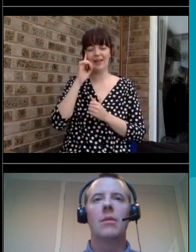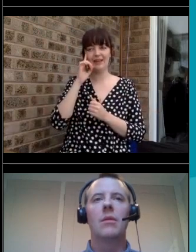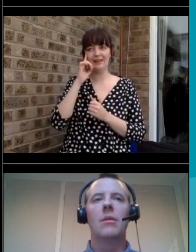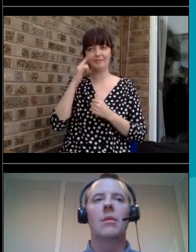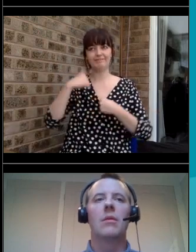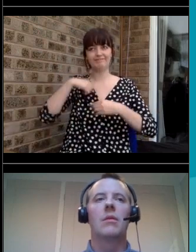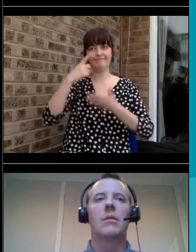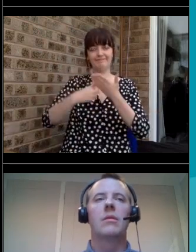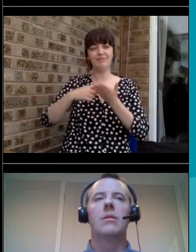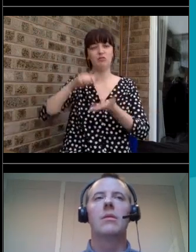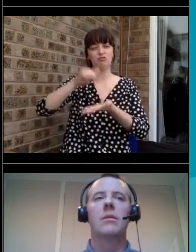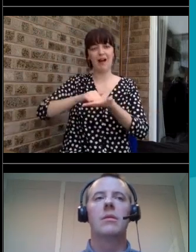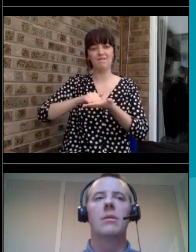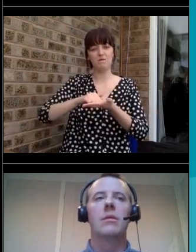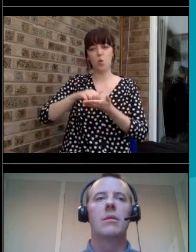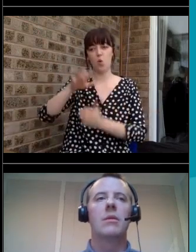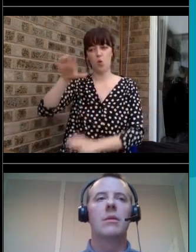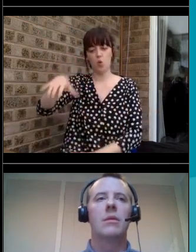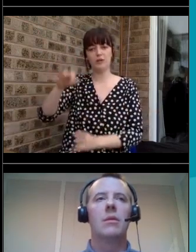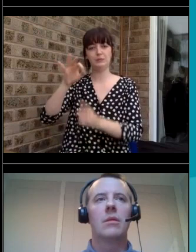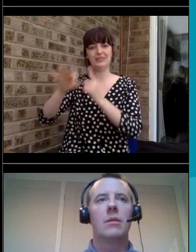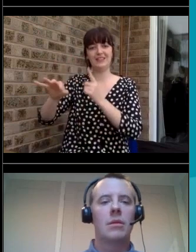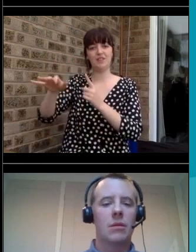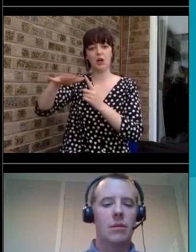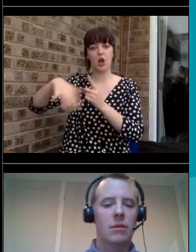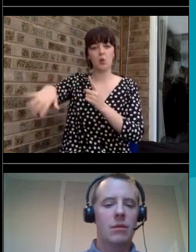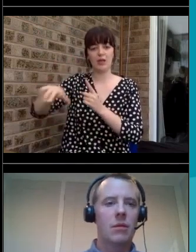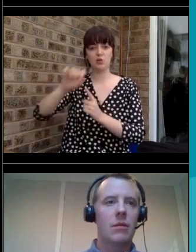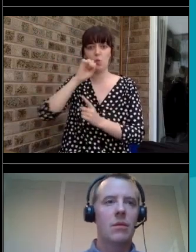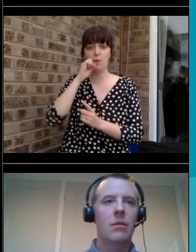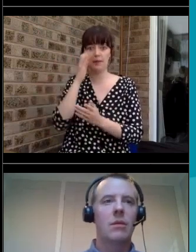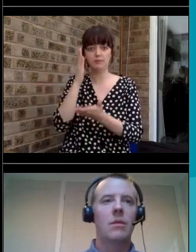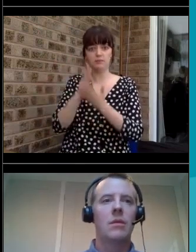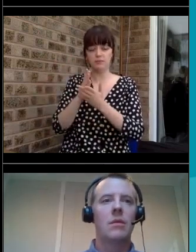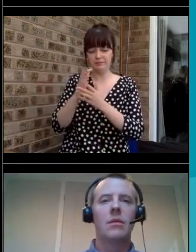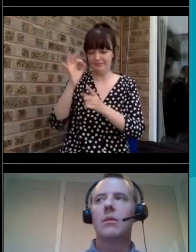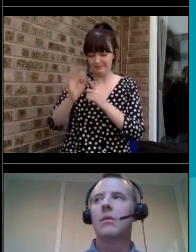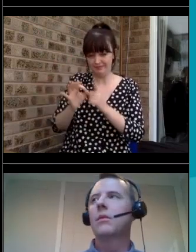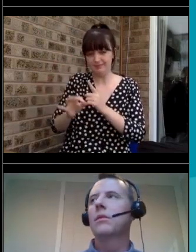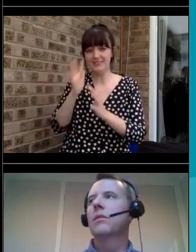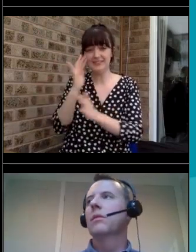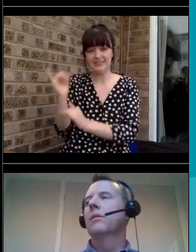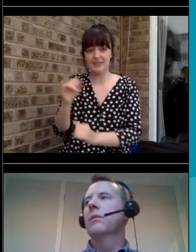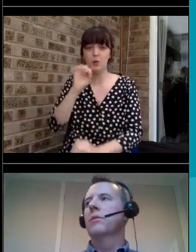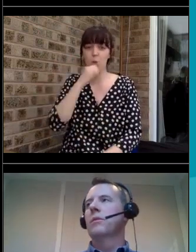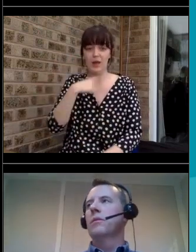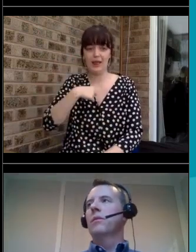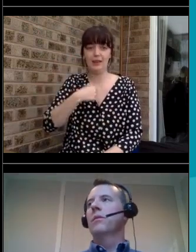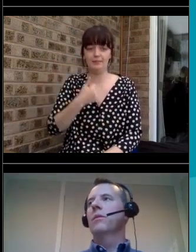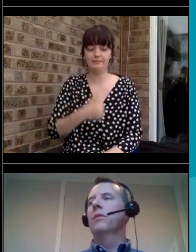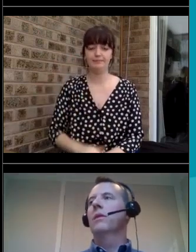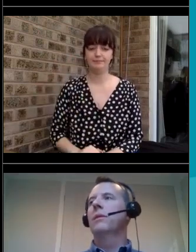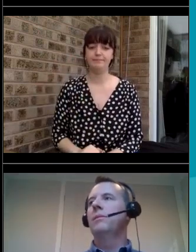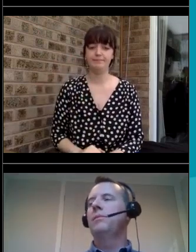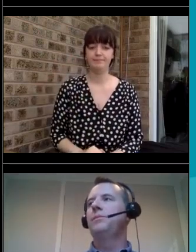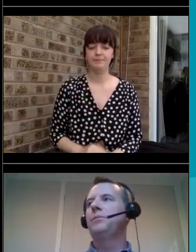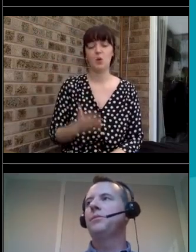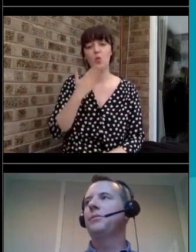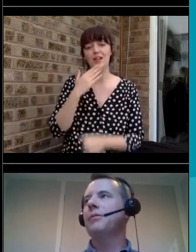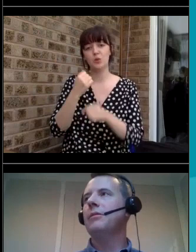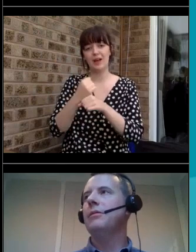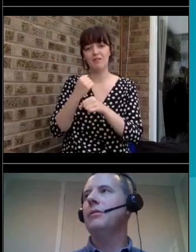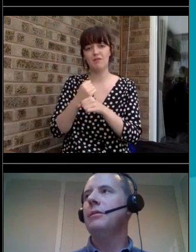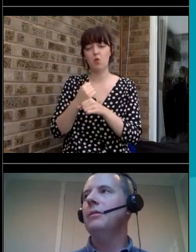at this location. And we will be thoroughly tested when we go to DCO. Indeed. Thanks, Gary, for that